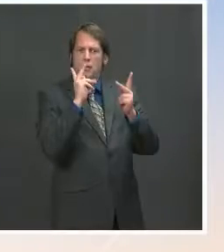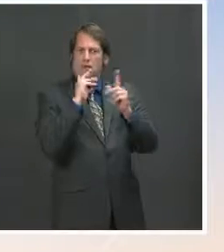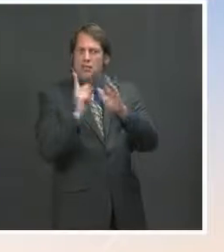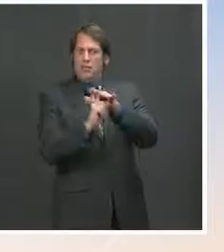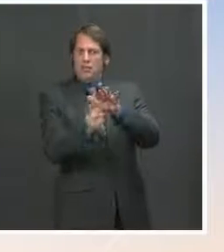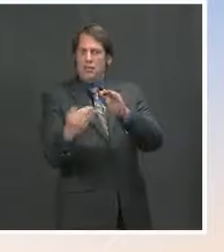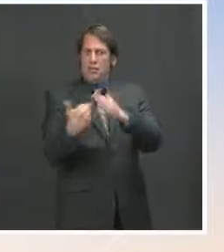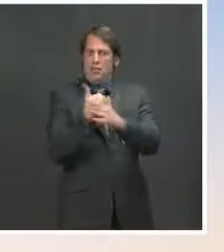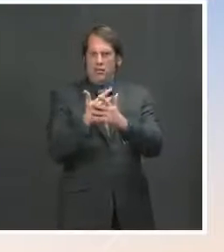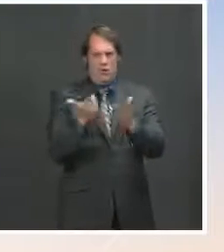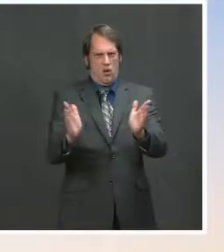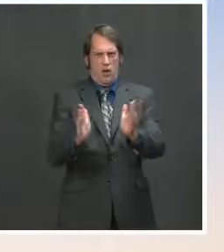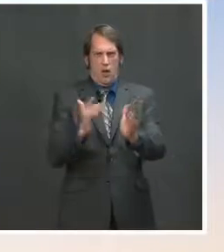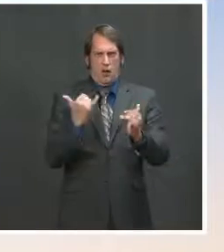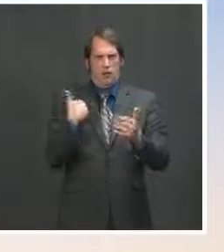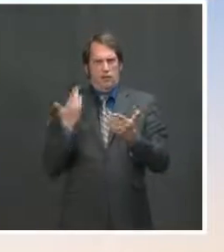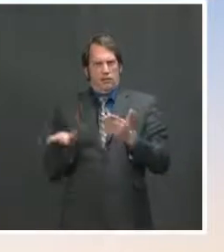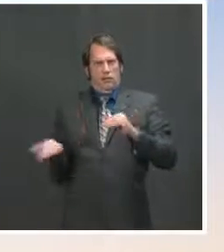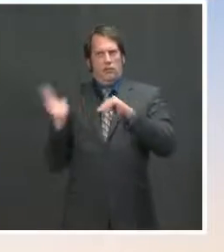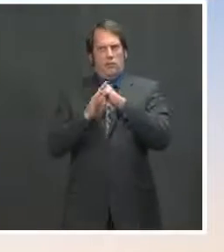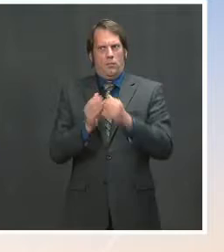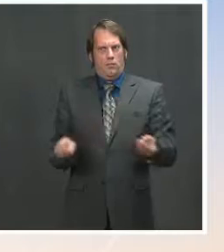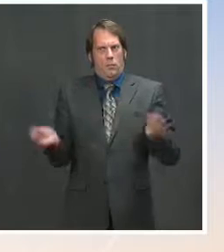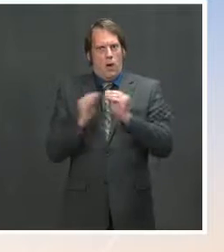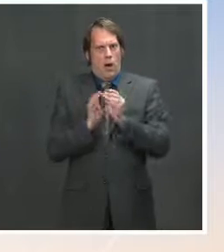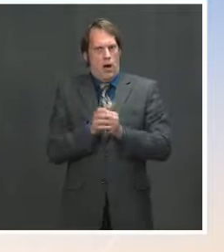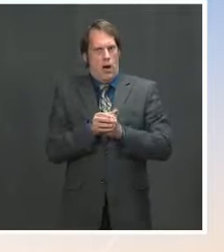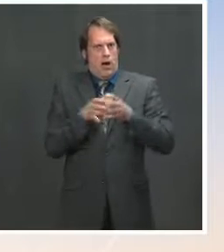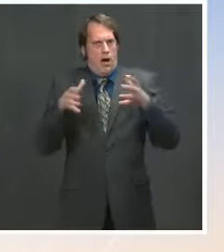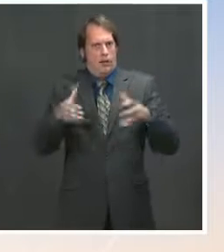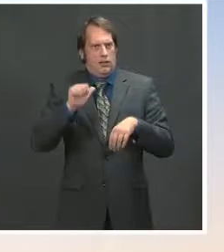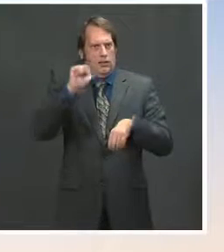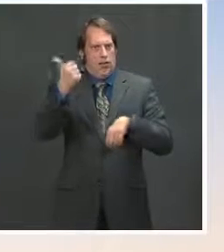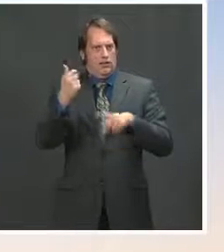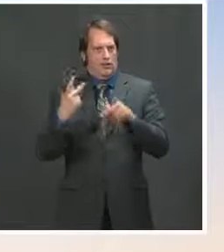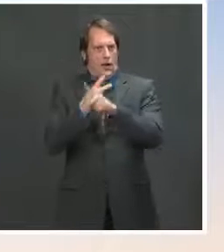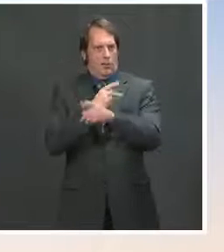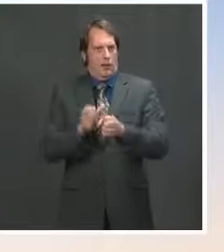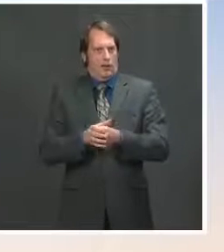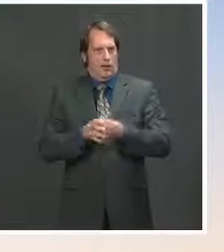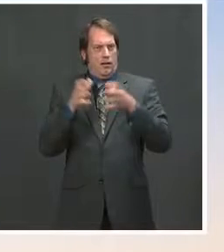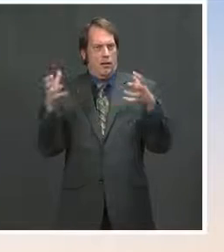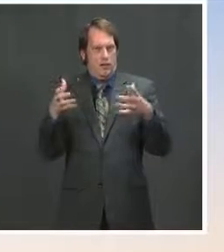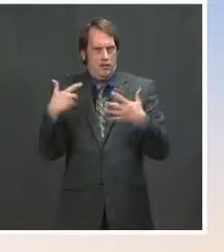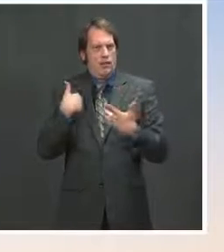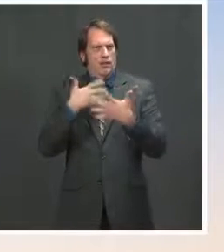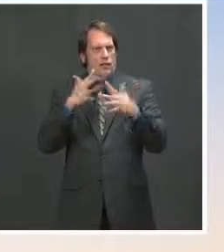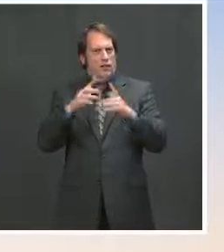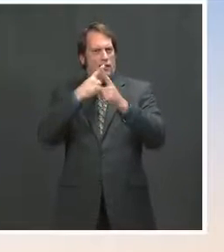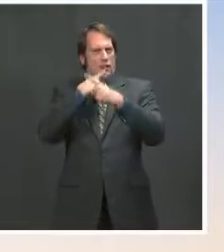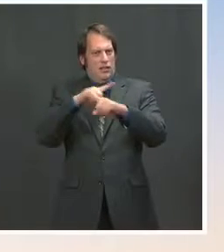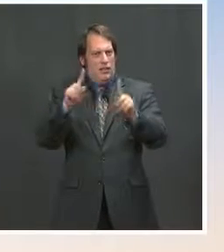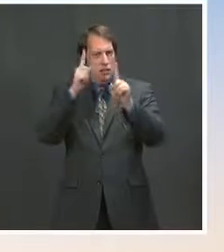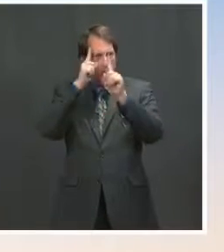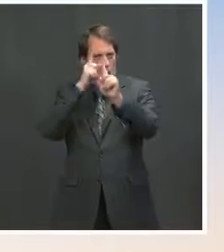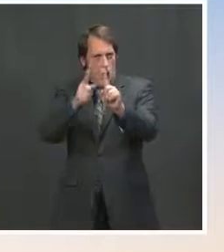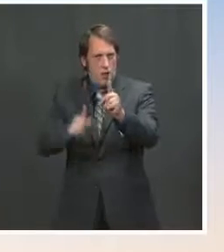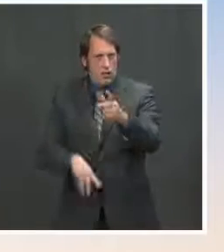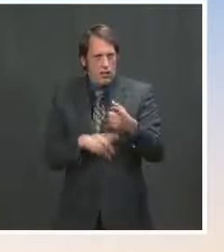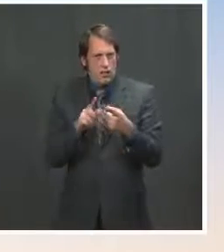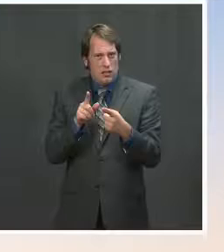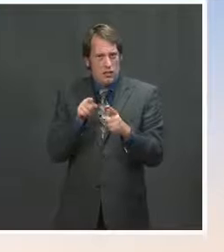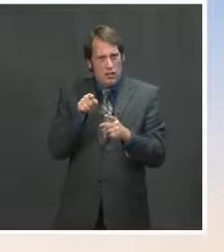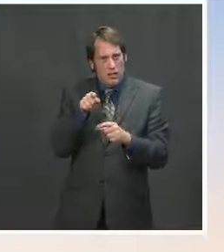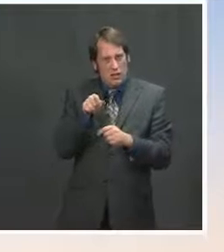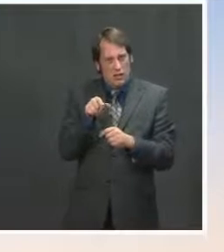president made that announcement, put those aspirational goals out there. There were a couple things that happened. One, as you alluded to, there